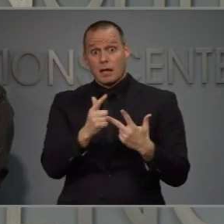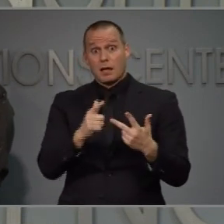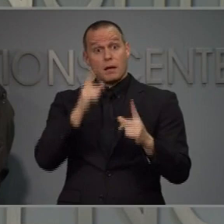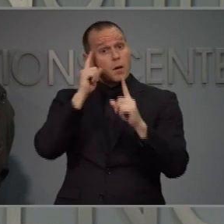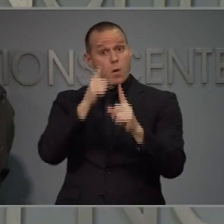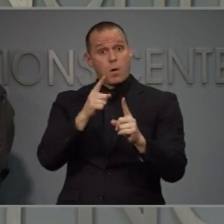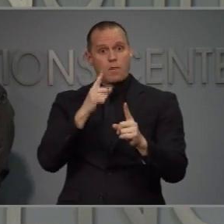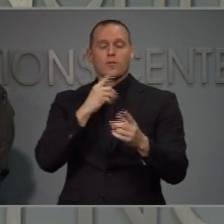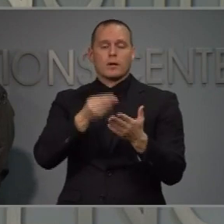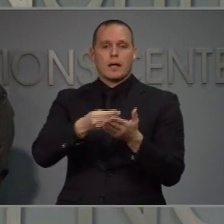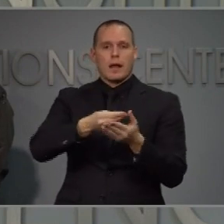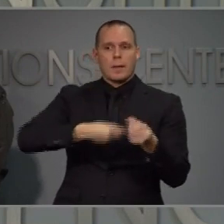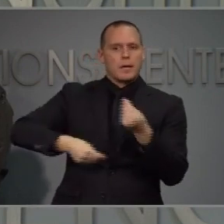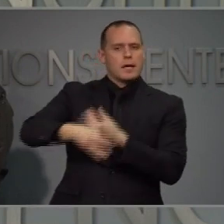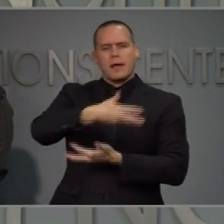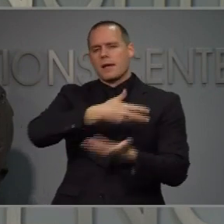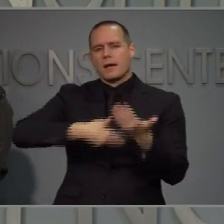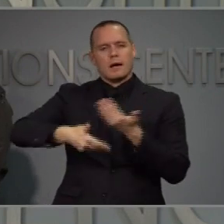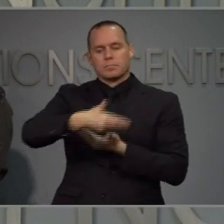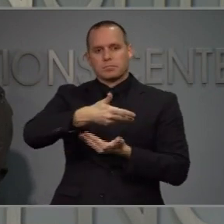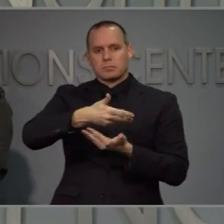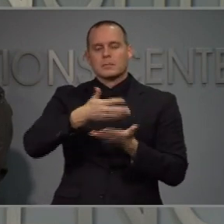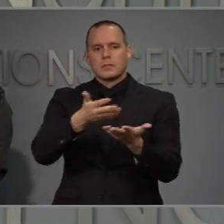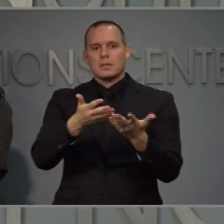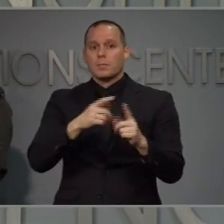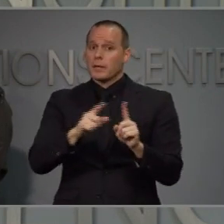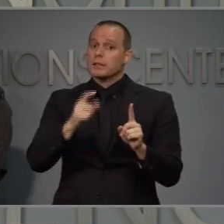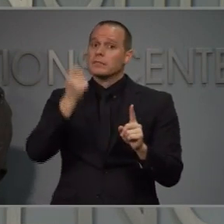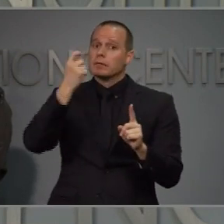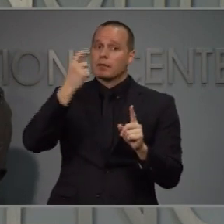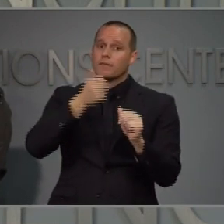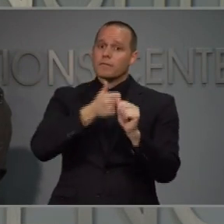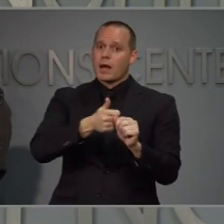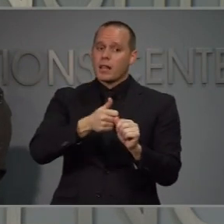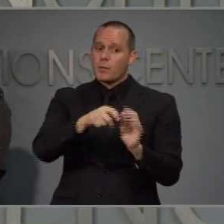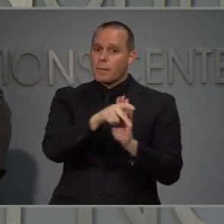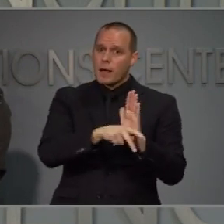work, do it in a smart, sensible